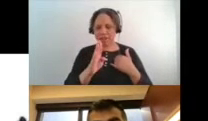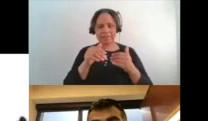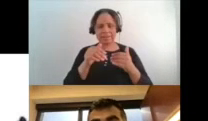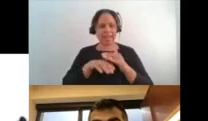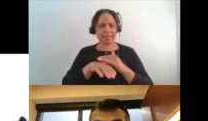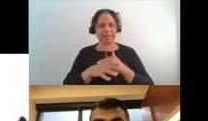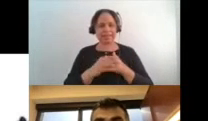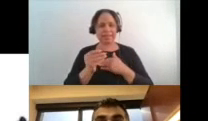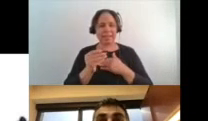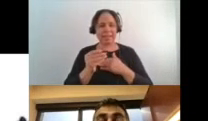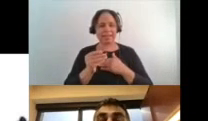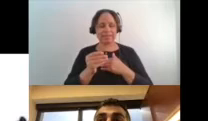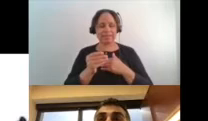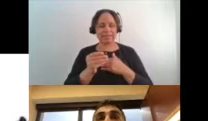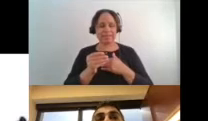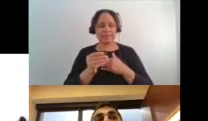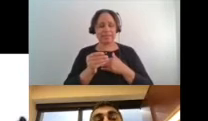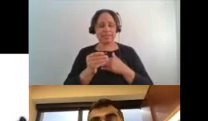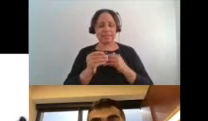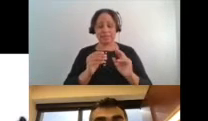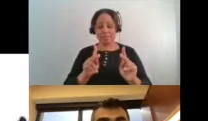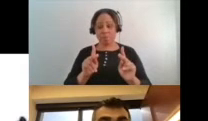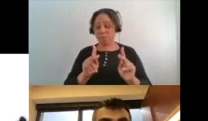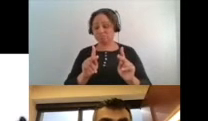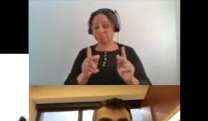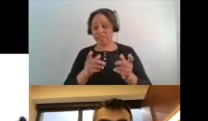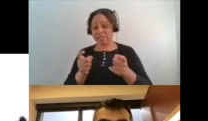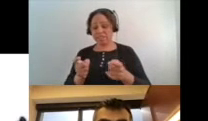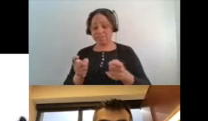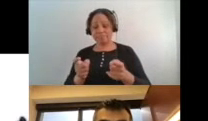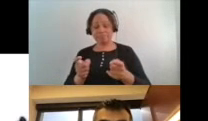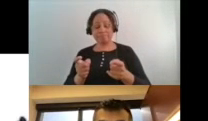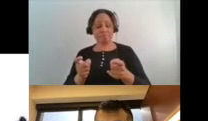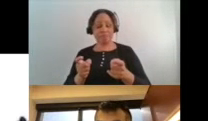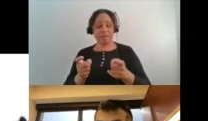who don't have living donors the opportunity to get access to the deceased donation. So